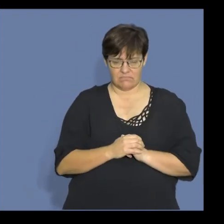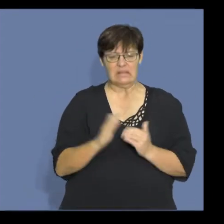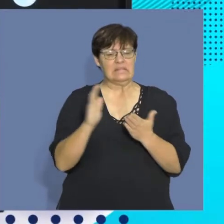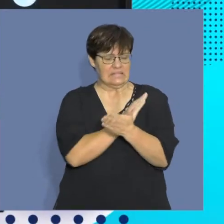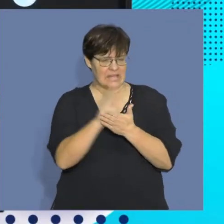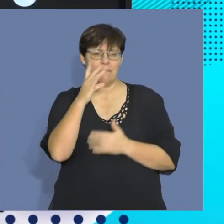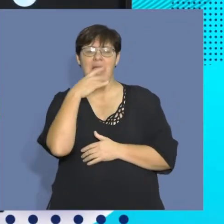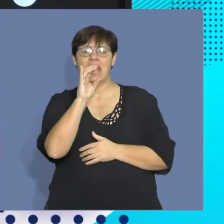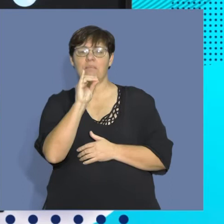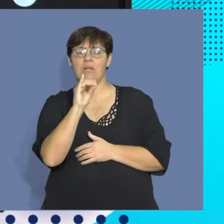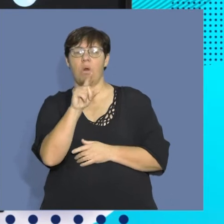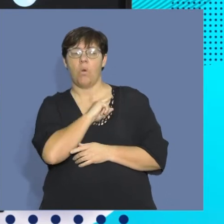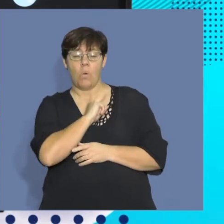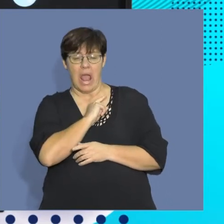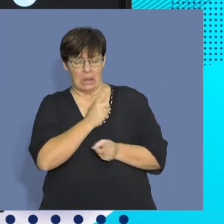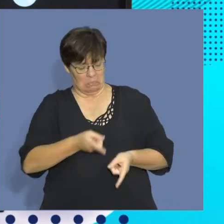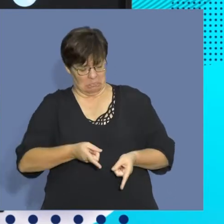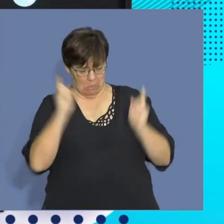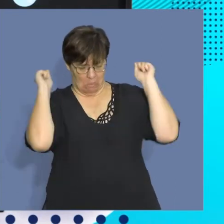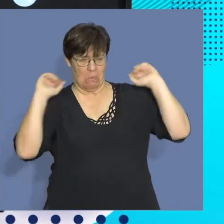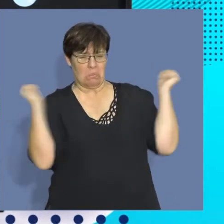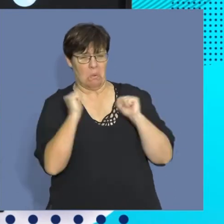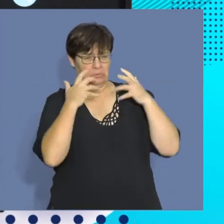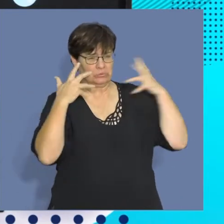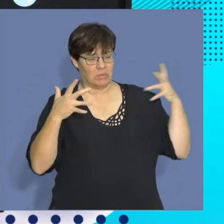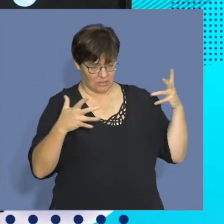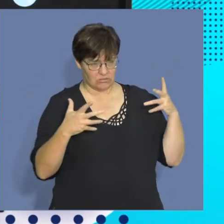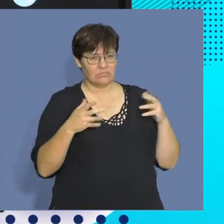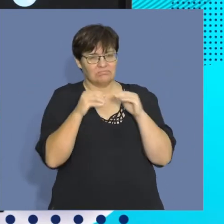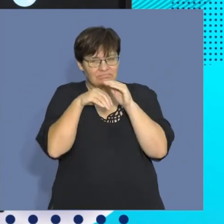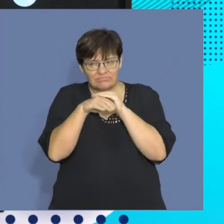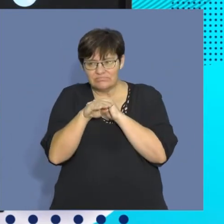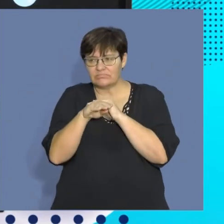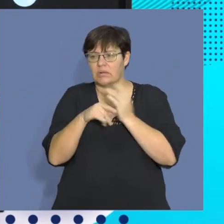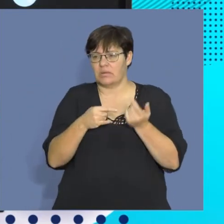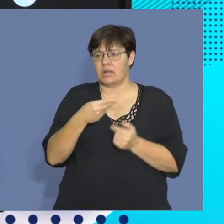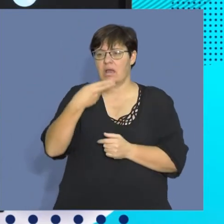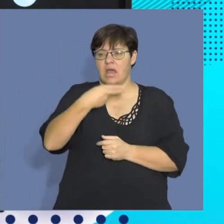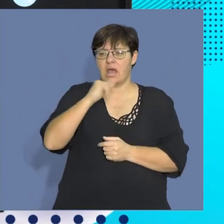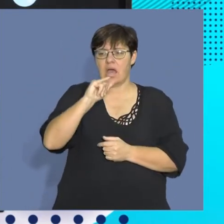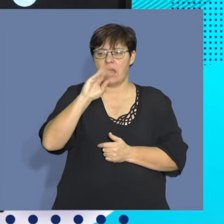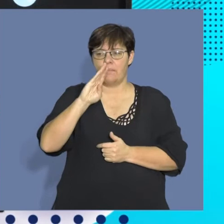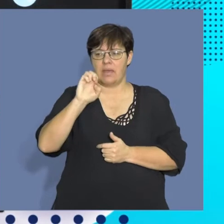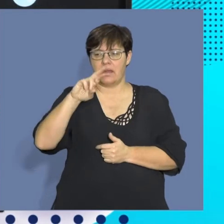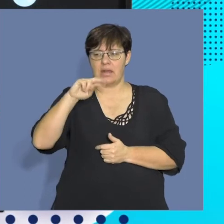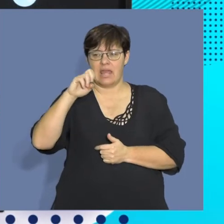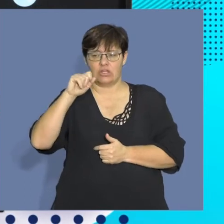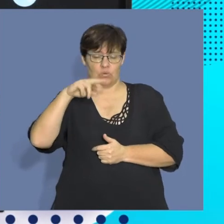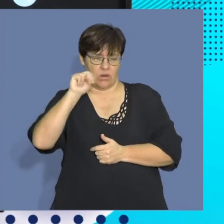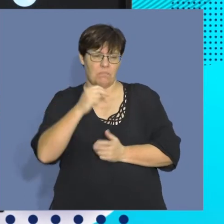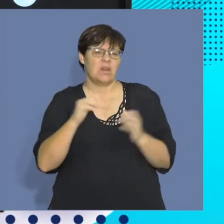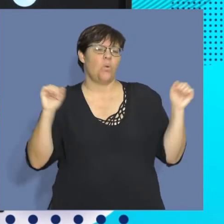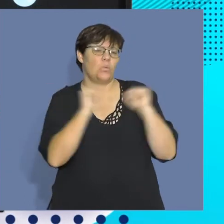that some animals, to avoid the harsh environmental conditions or the extreme drop in temperatures, will go through a process of